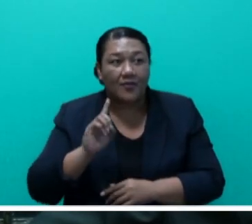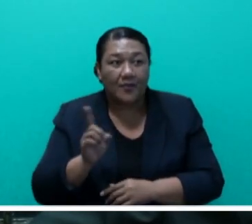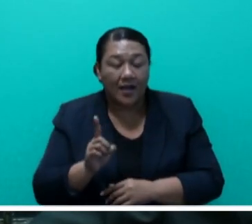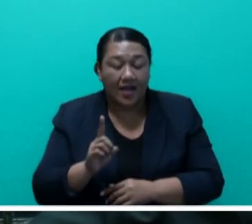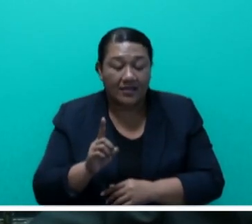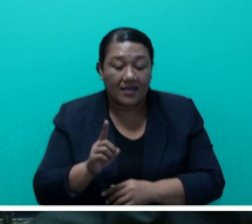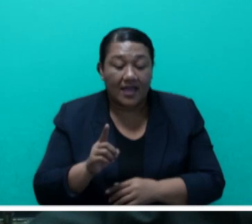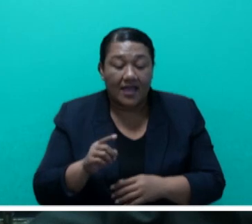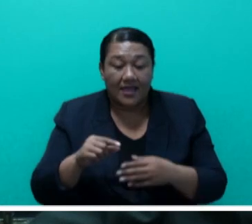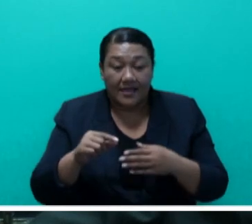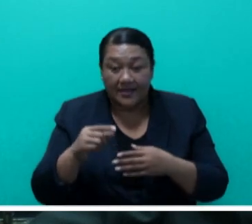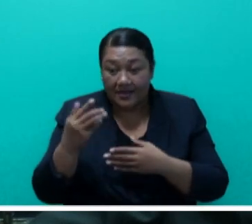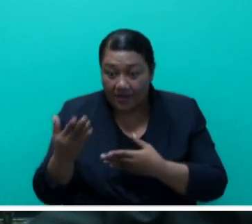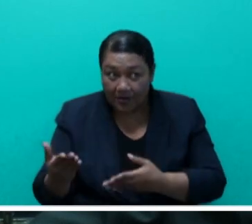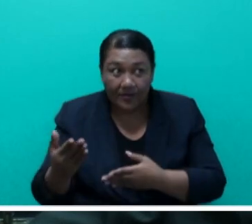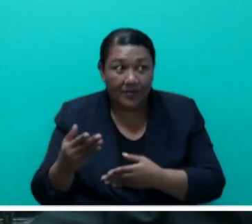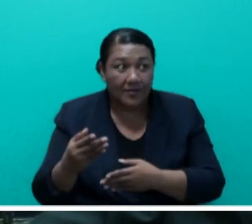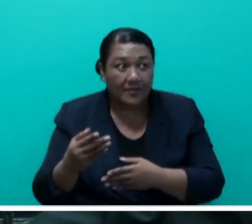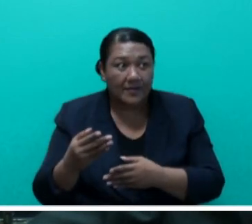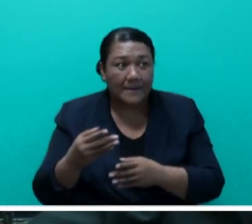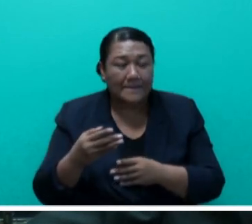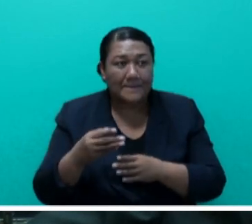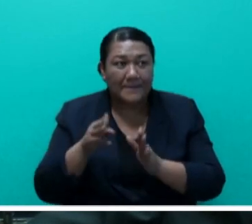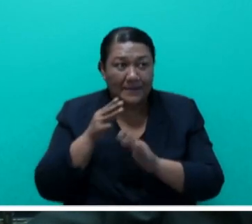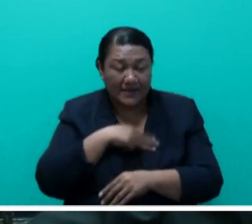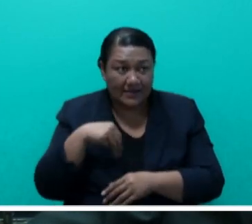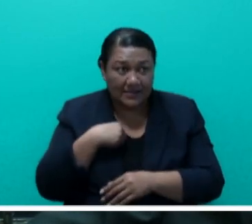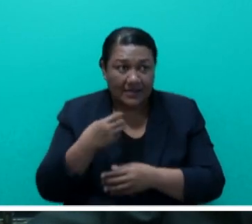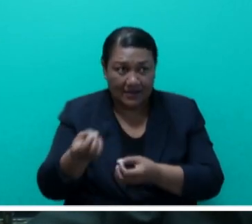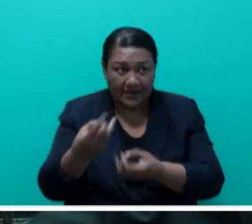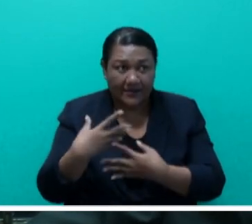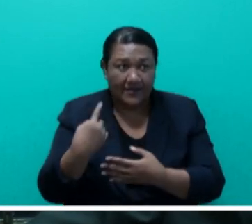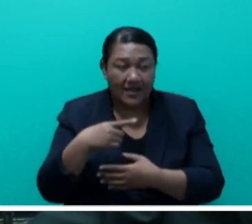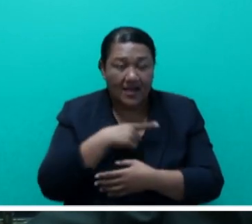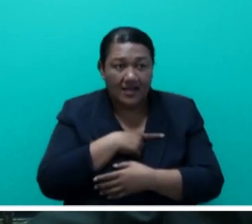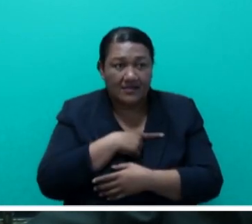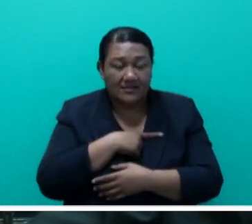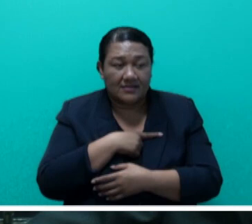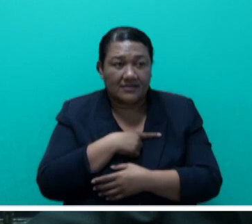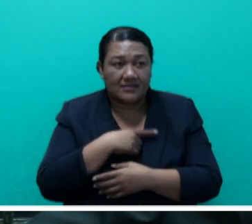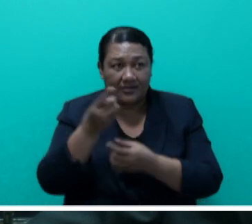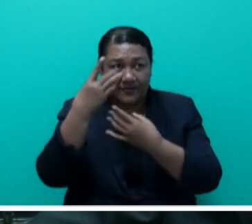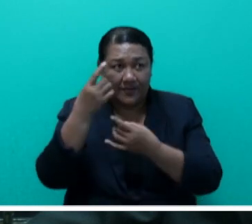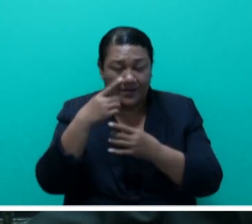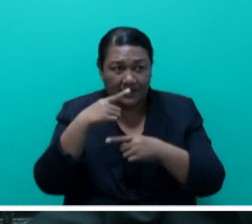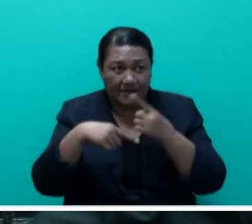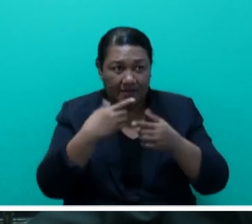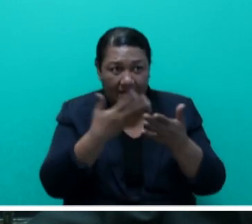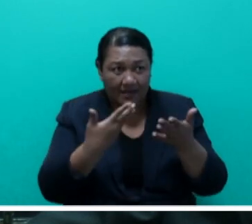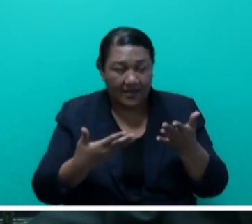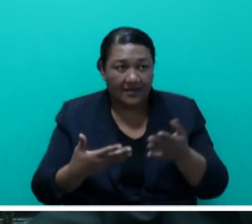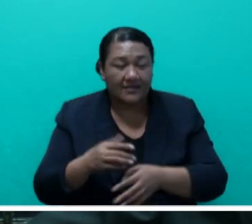house. I will have to check whether he has given this time or no. But it's good that